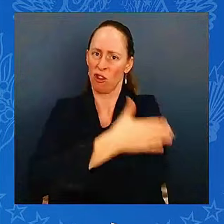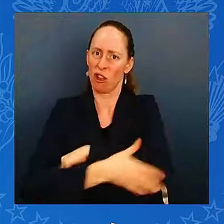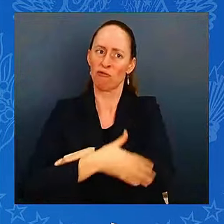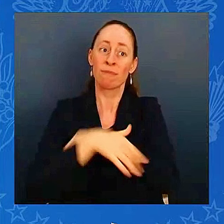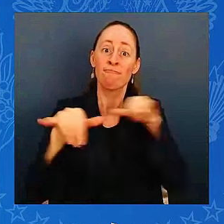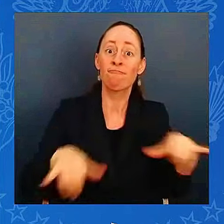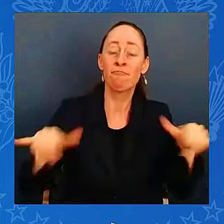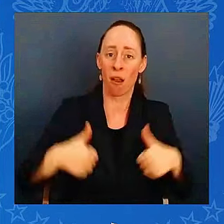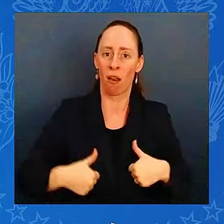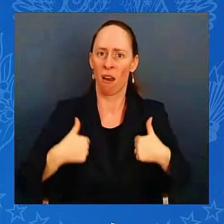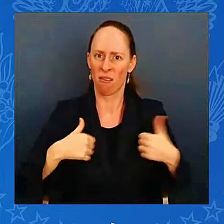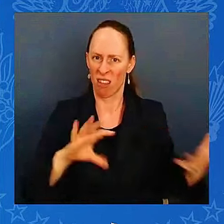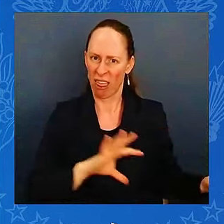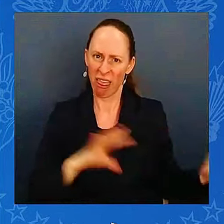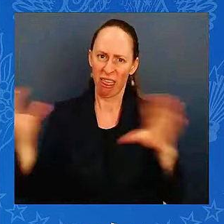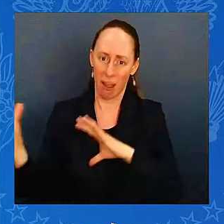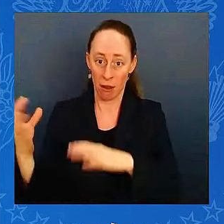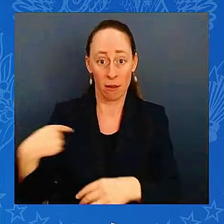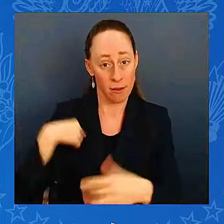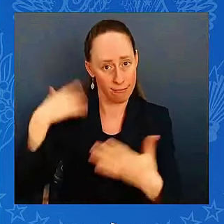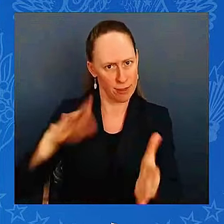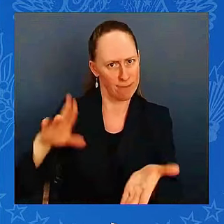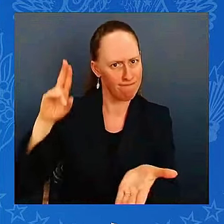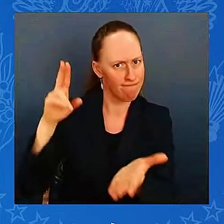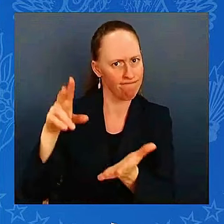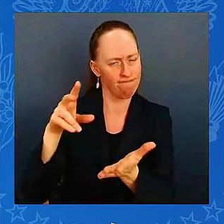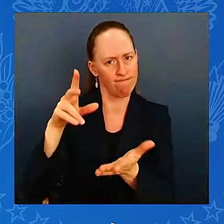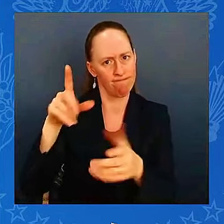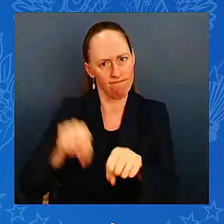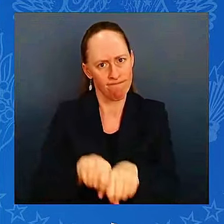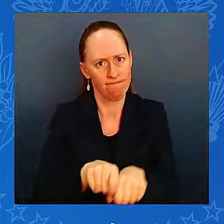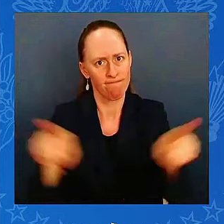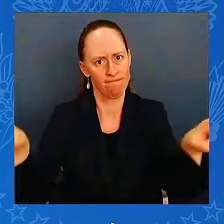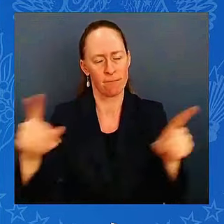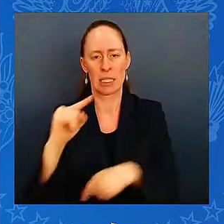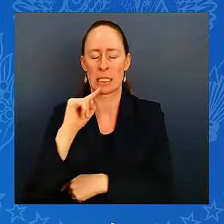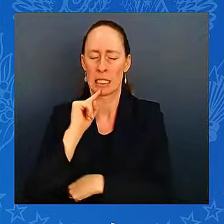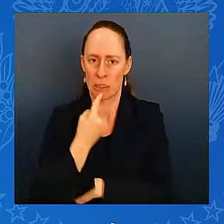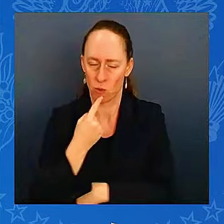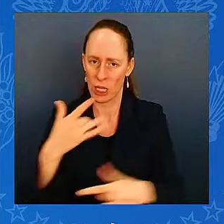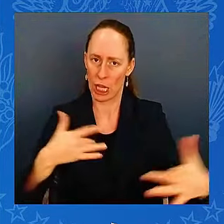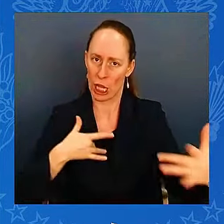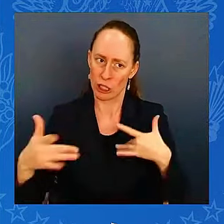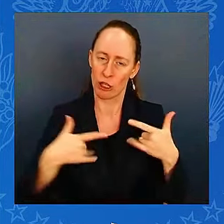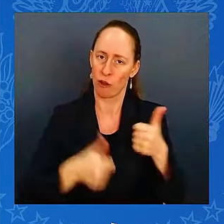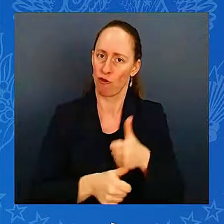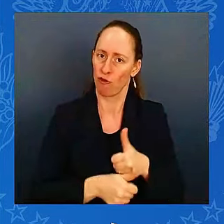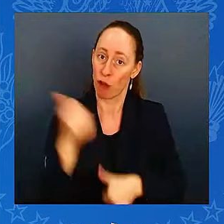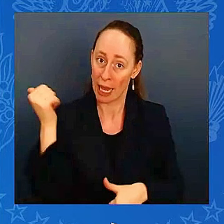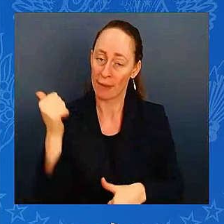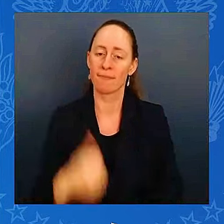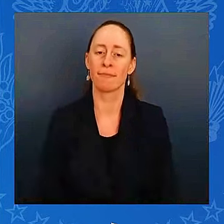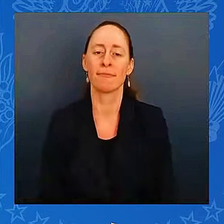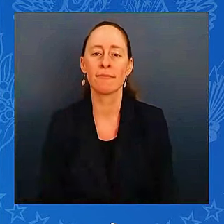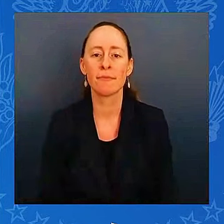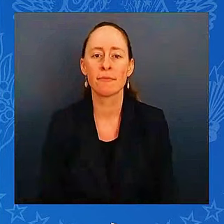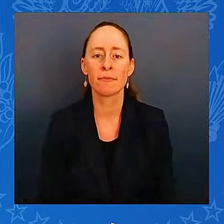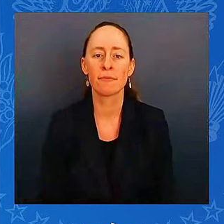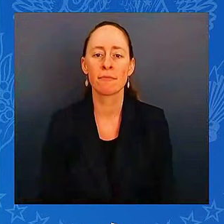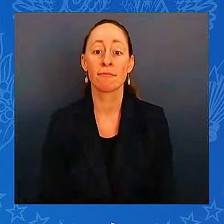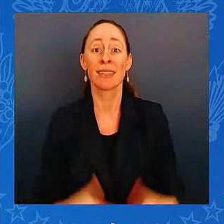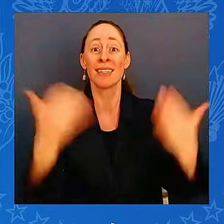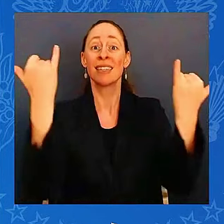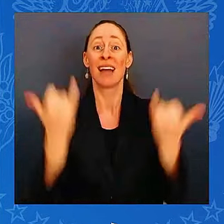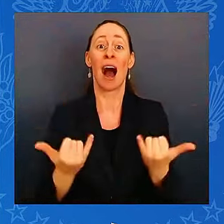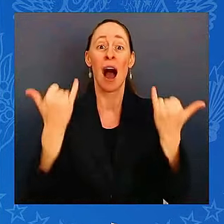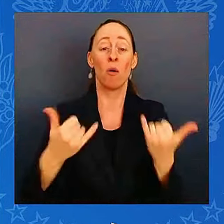recognized that fact, that it is a national security threat. It calls on every part of our government to do more to stop fentanyl and protect